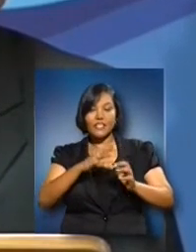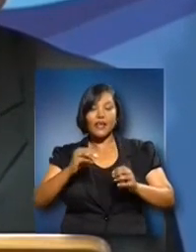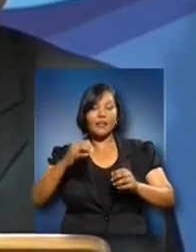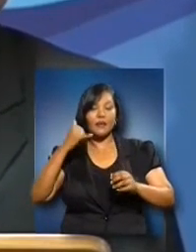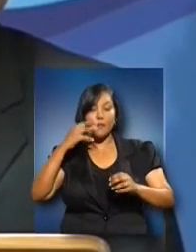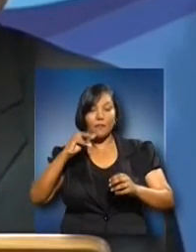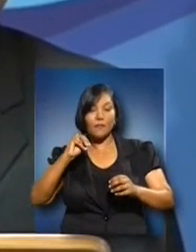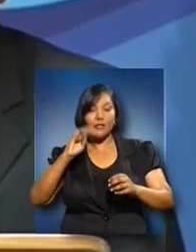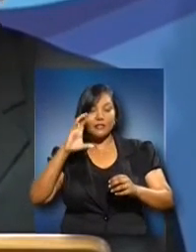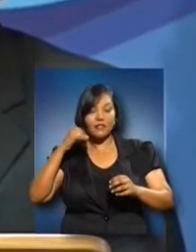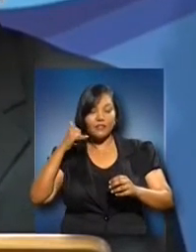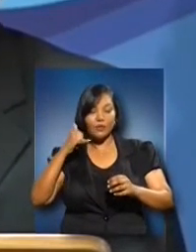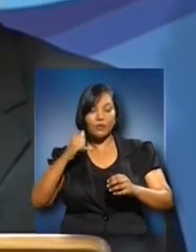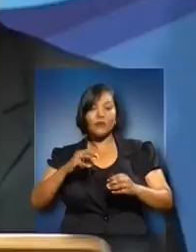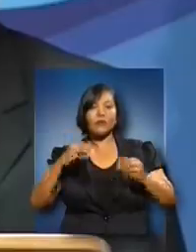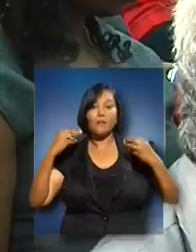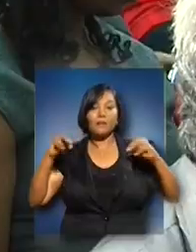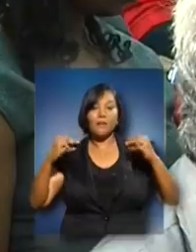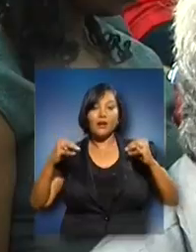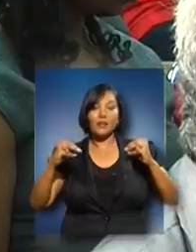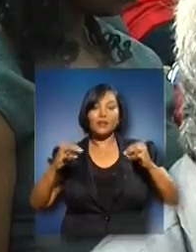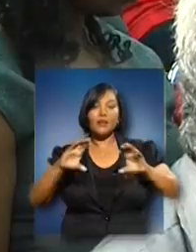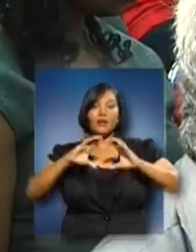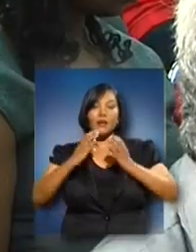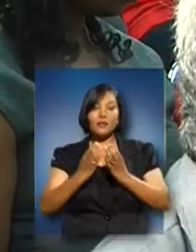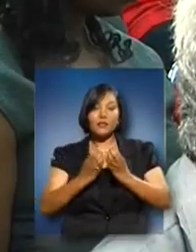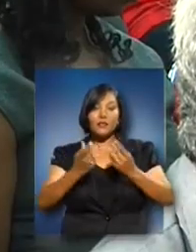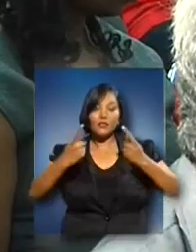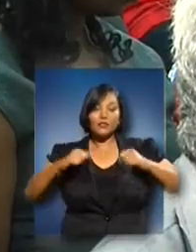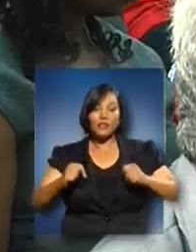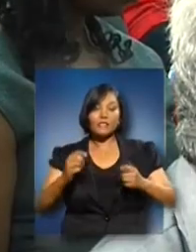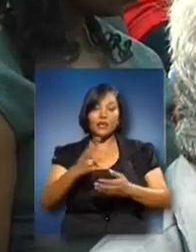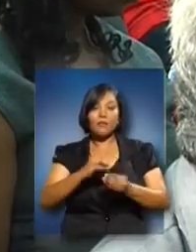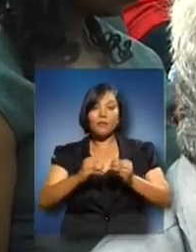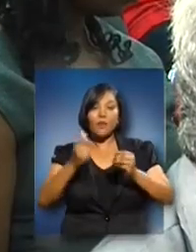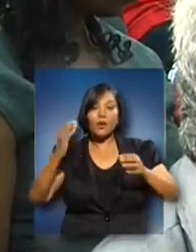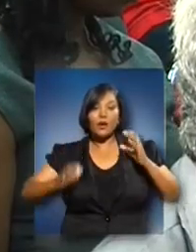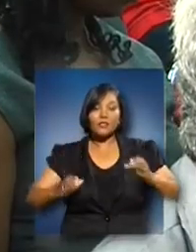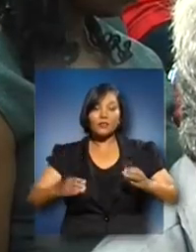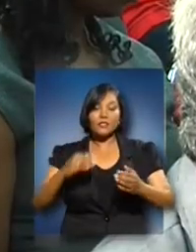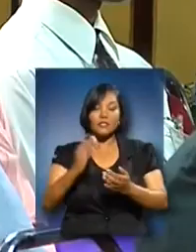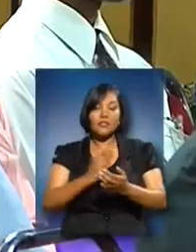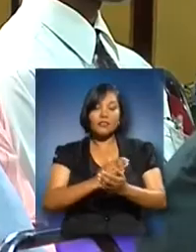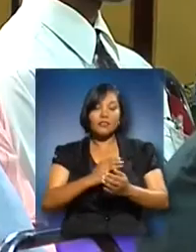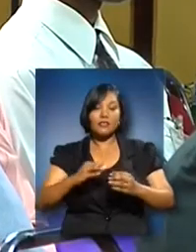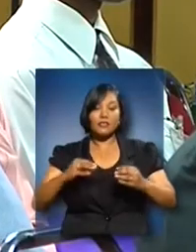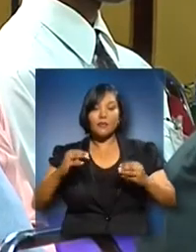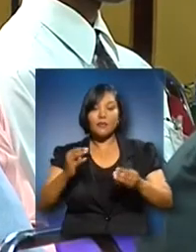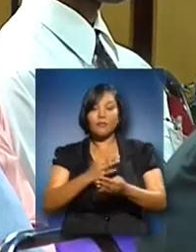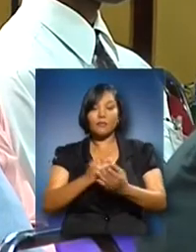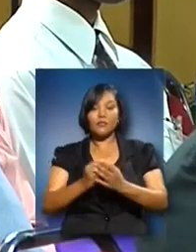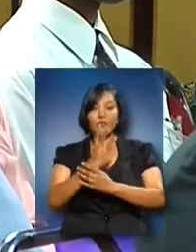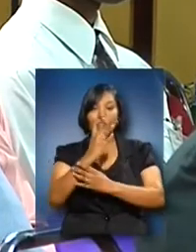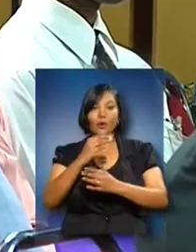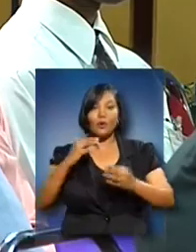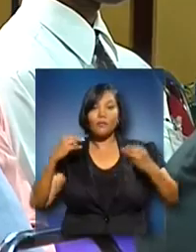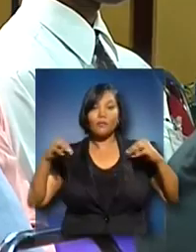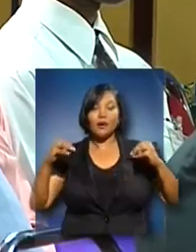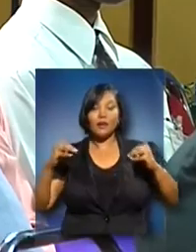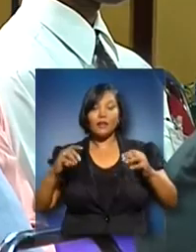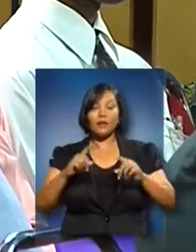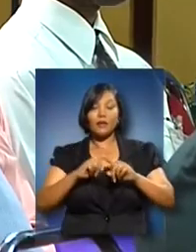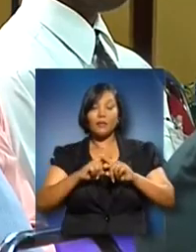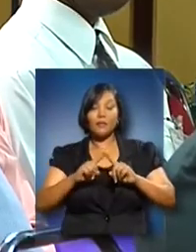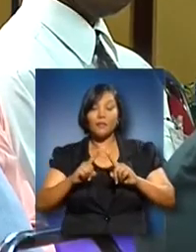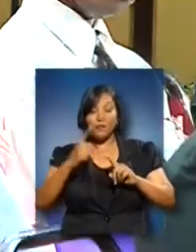environment, providers compete to attract customers, increase market share, and increase revenue. For the consumers of